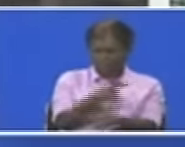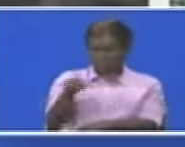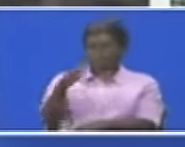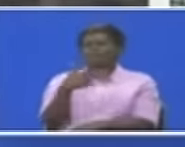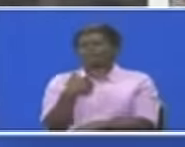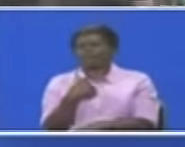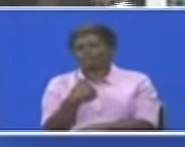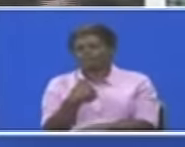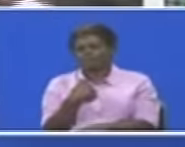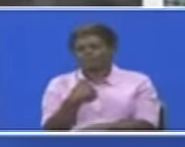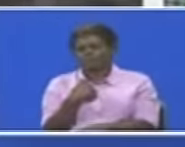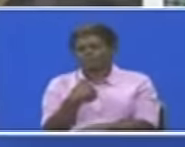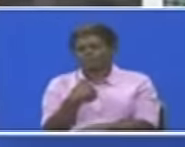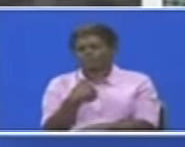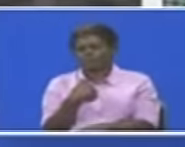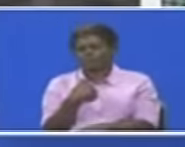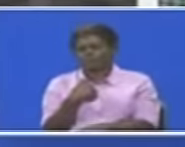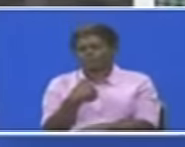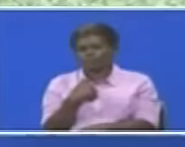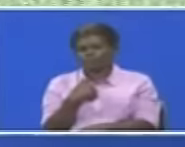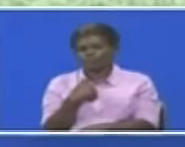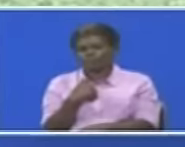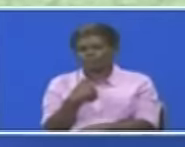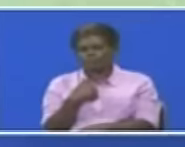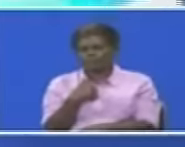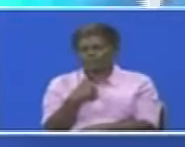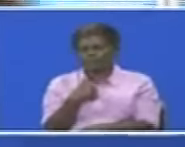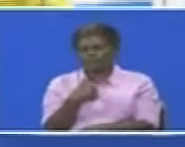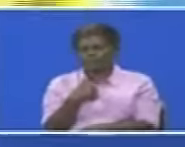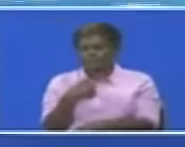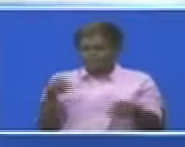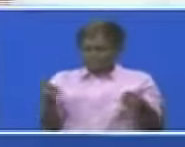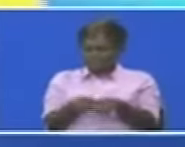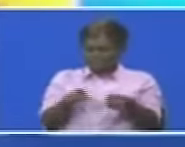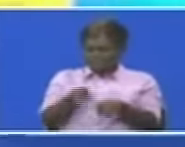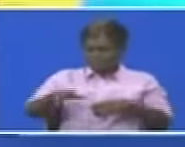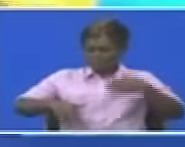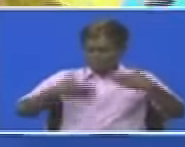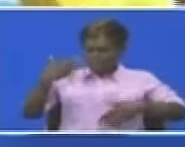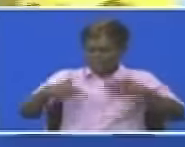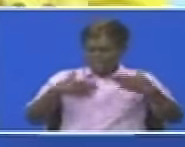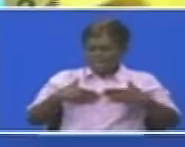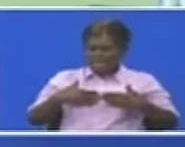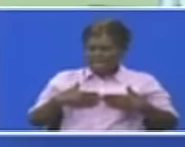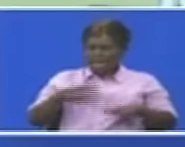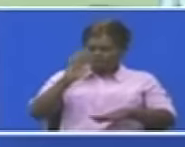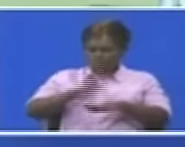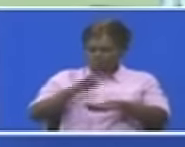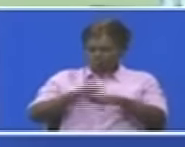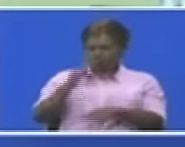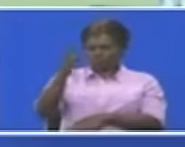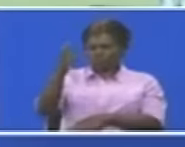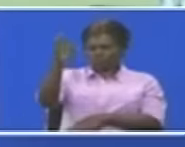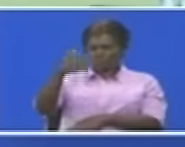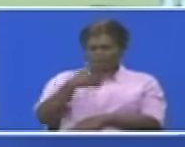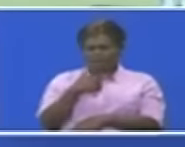kwenda mahali kutry. Patience tu. His teammates also feel he's a player who has a bright future in the country. A